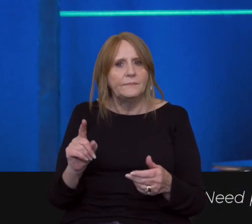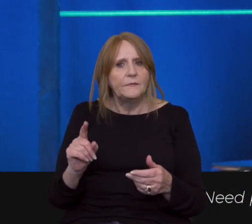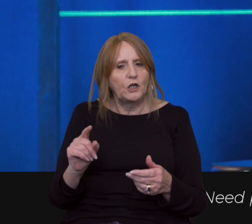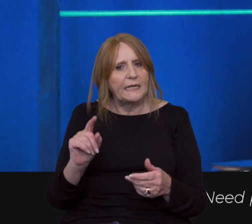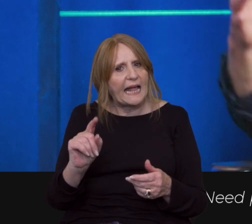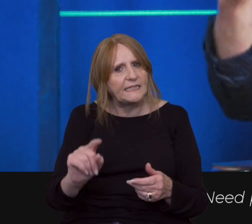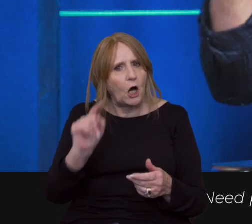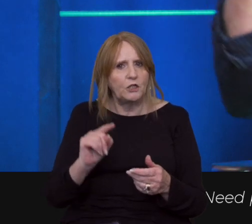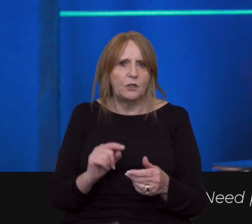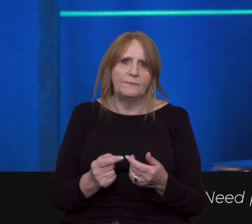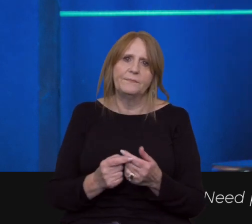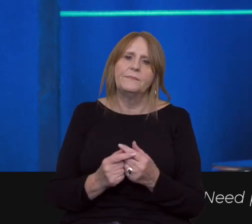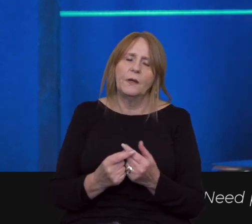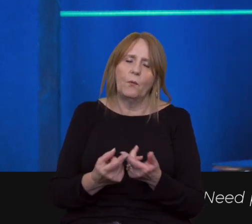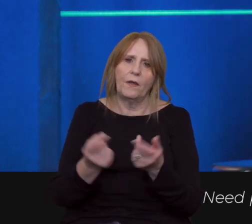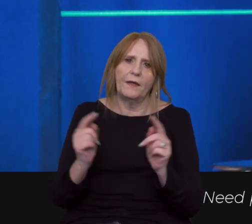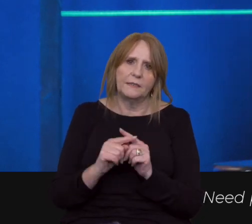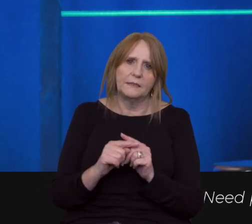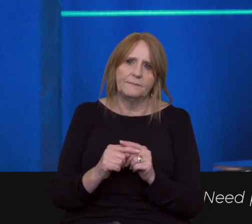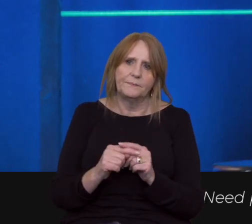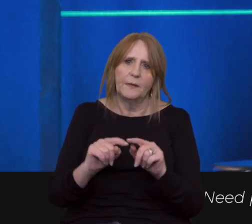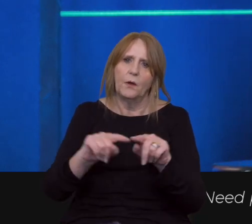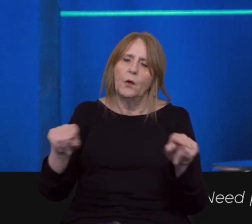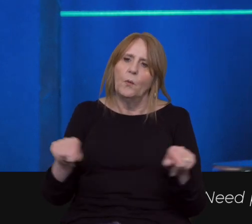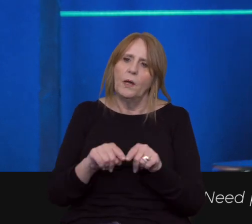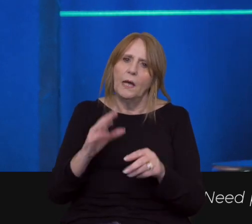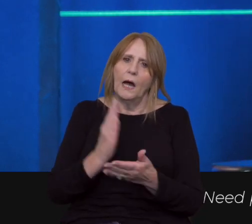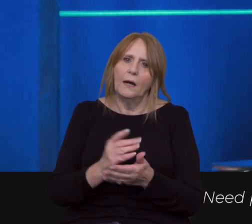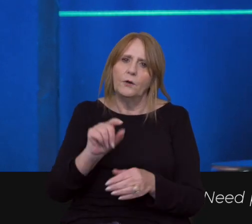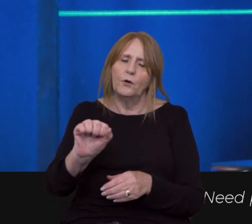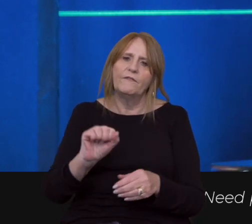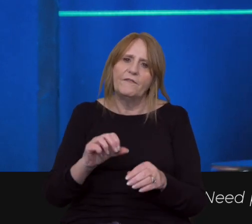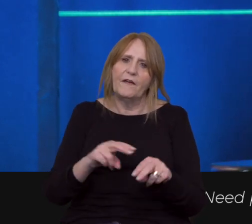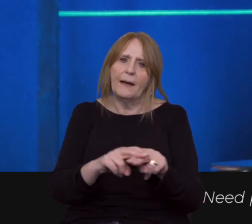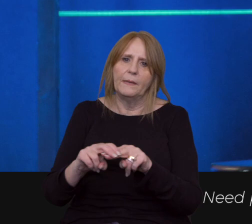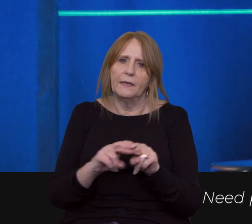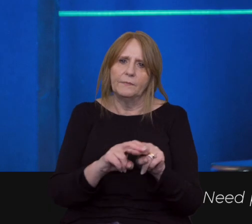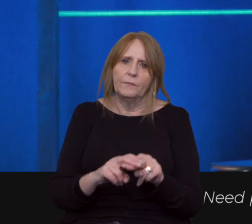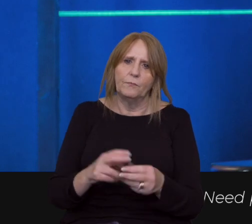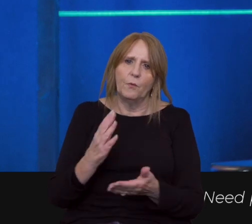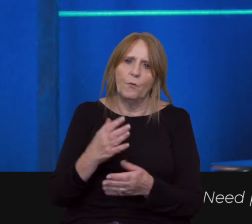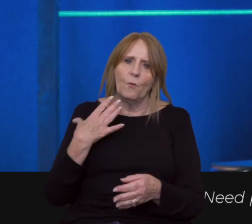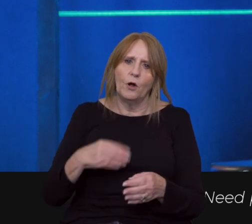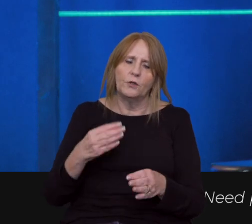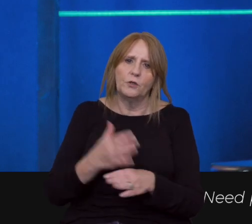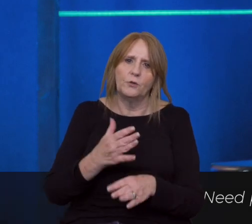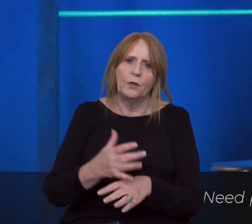to be there with you. We are your family, right? We want to do life together and see you come into every good thing God's got for you.